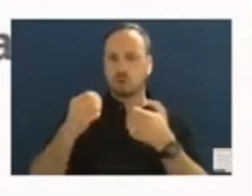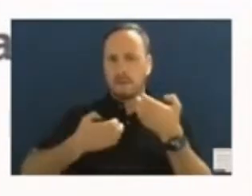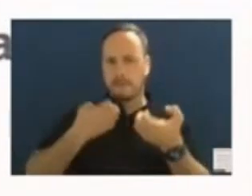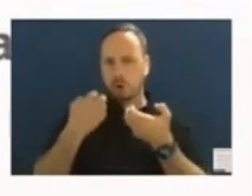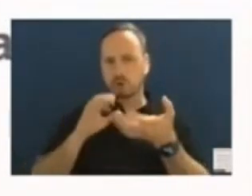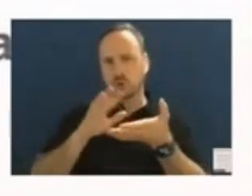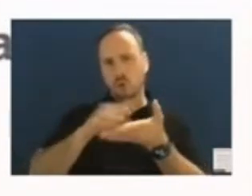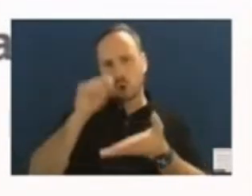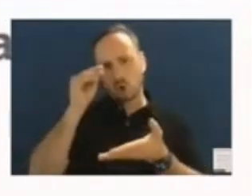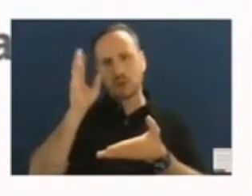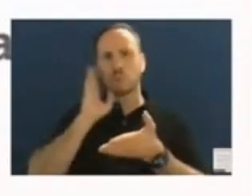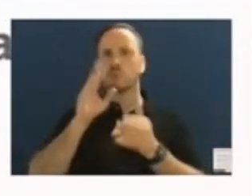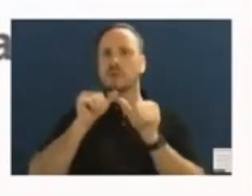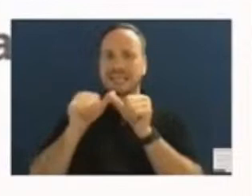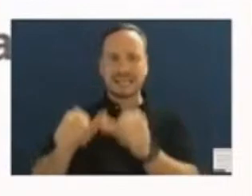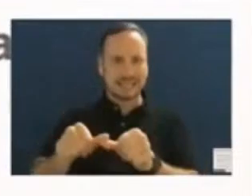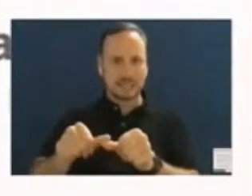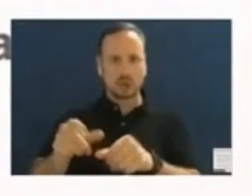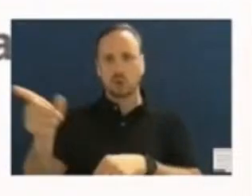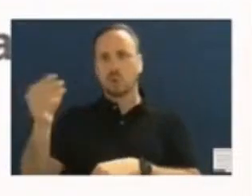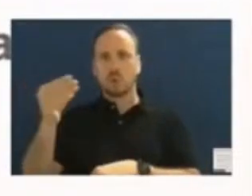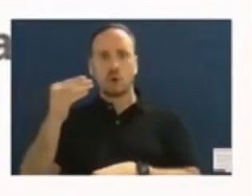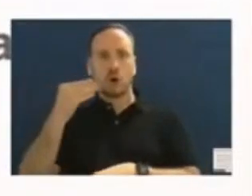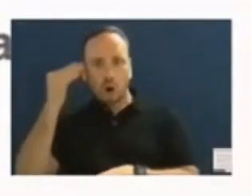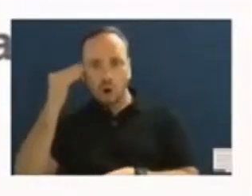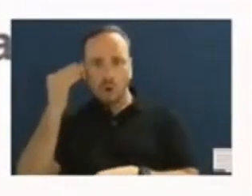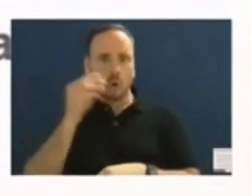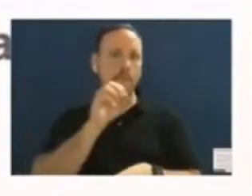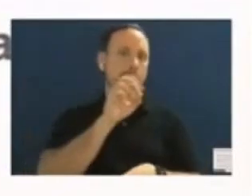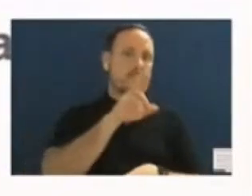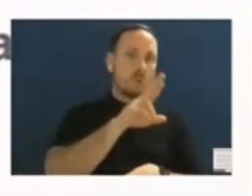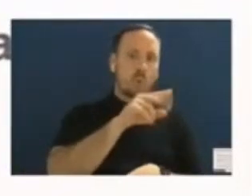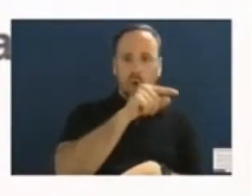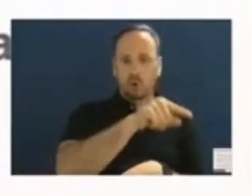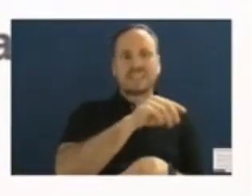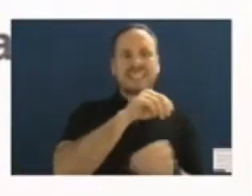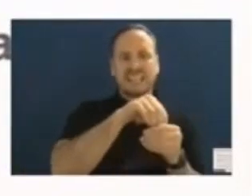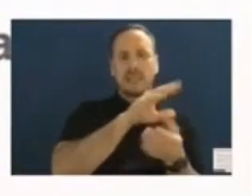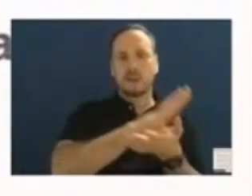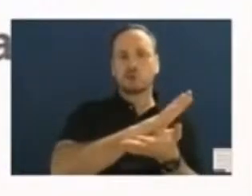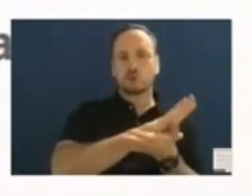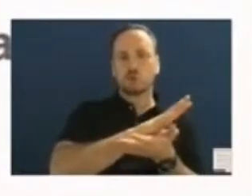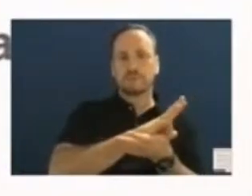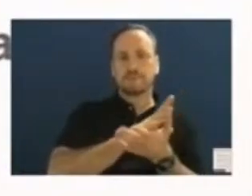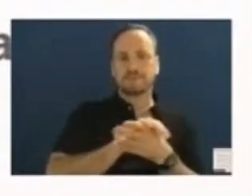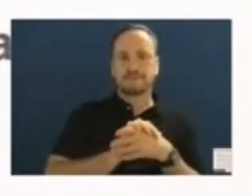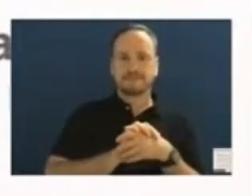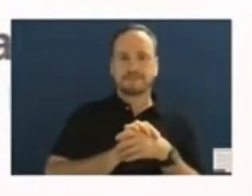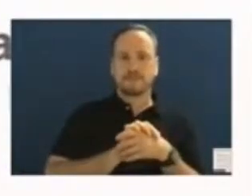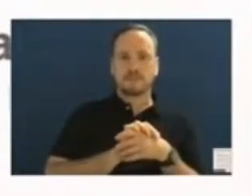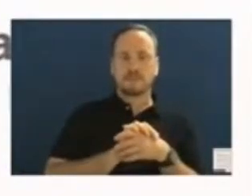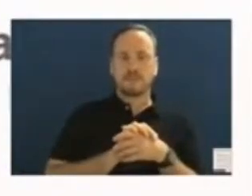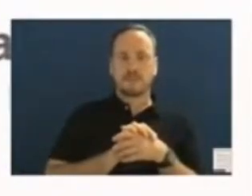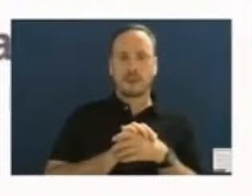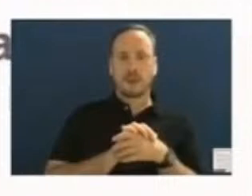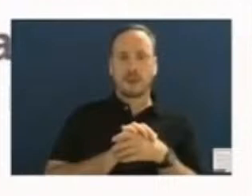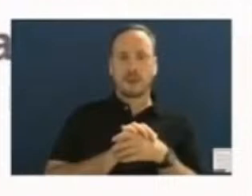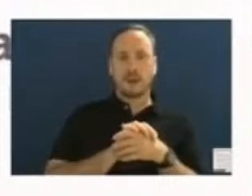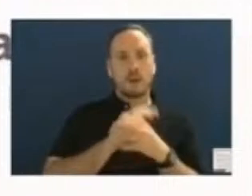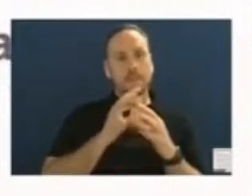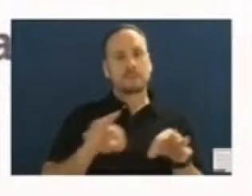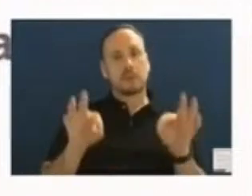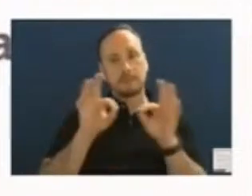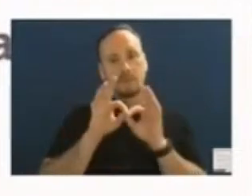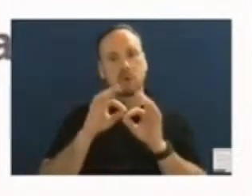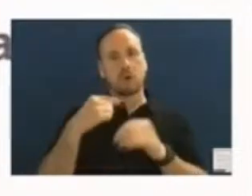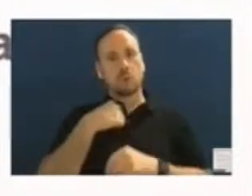an in-person experience or learning remotely. All that being said, what's most important as we continue to honor the brick and mortar model